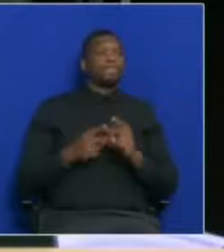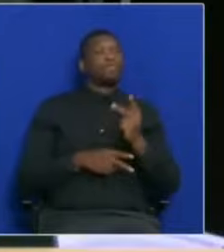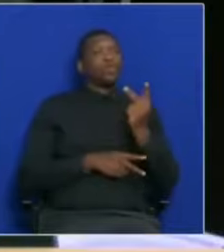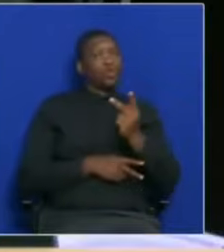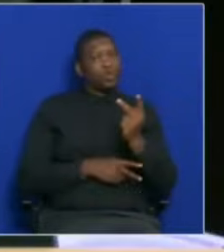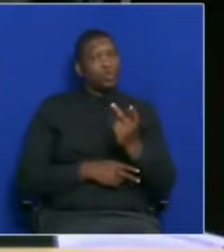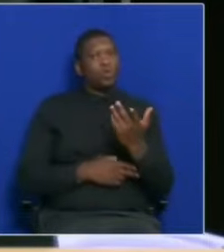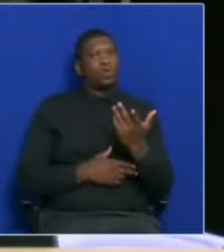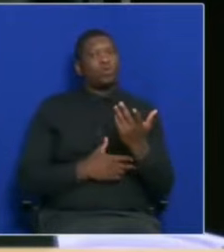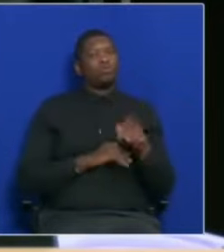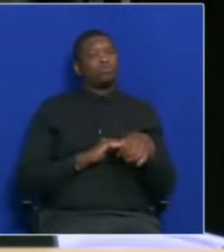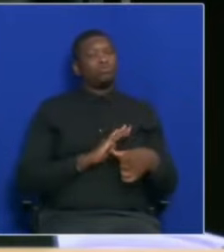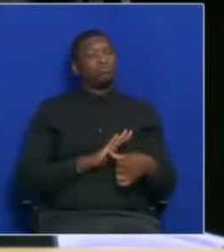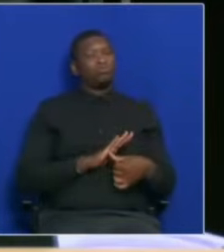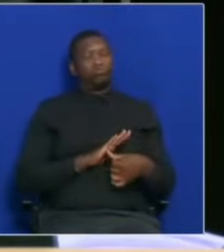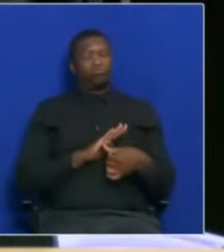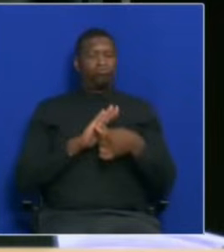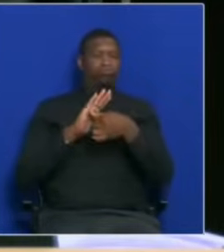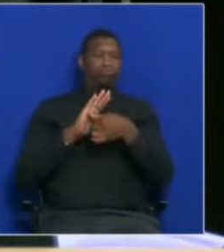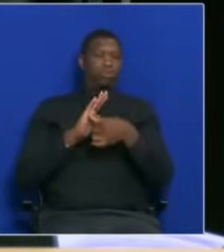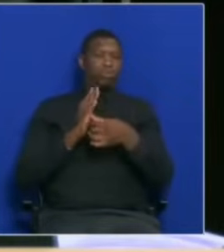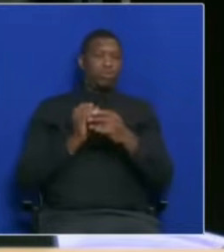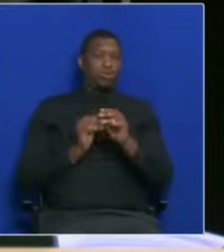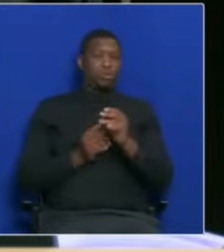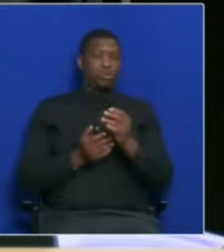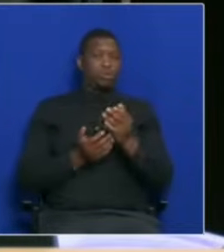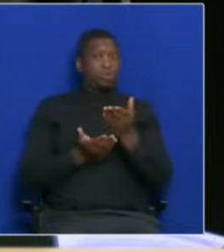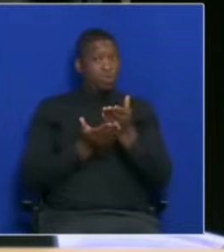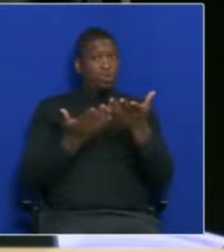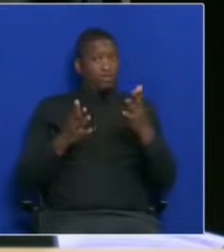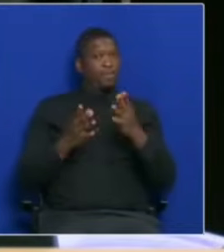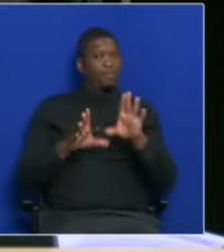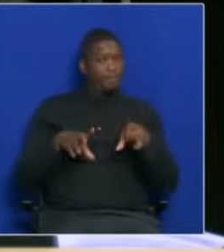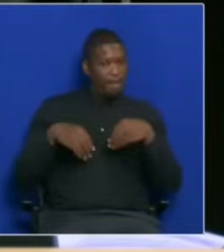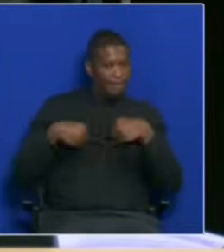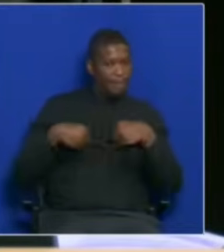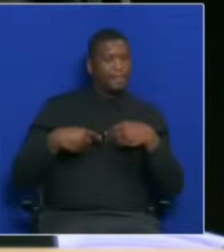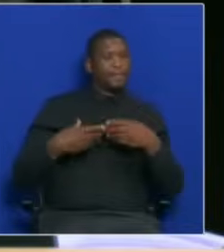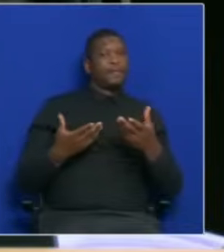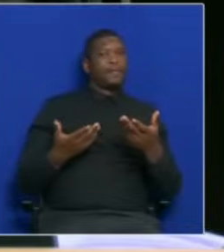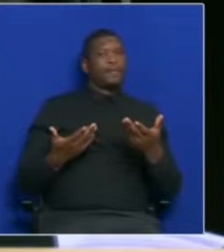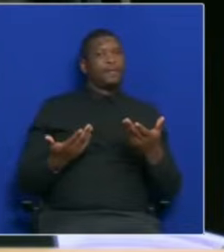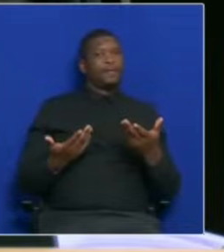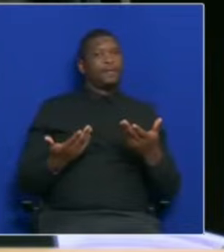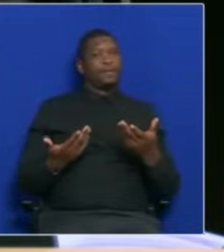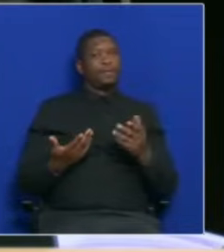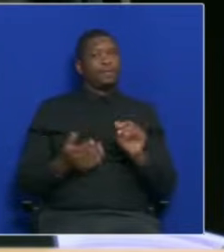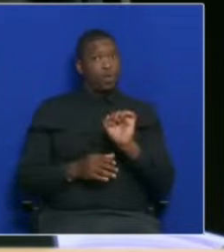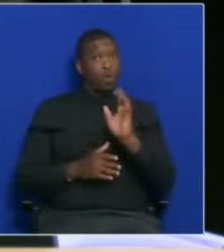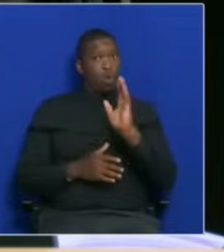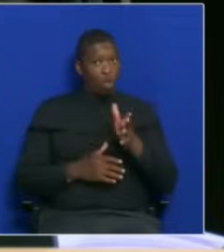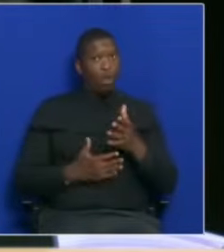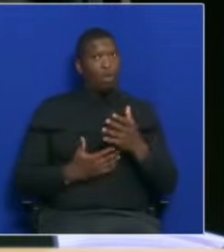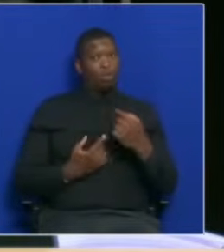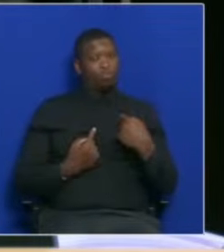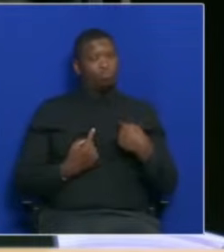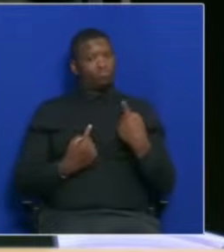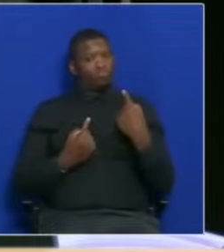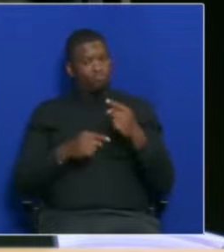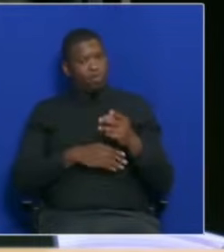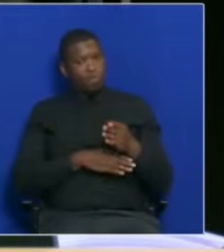crucially, you have also accepted that you would attend to what I